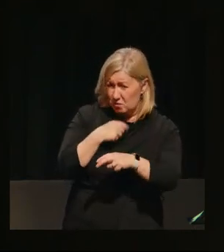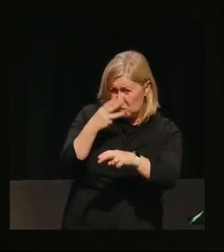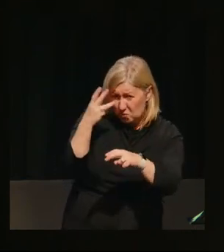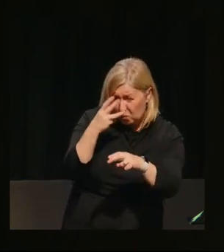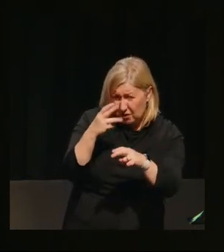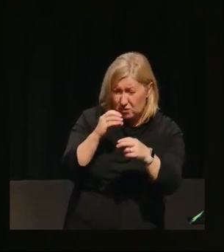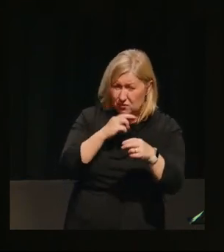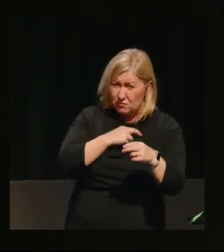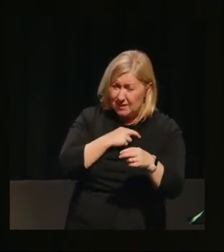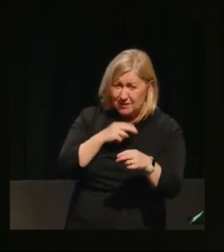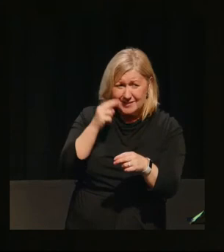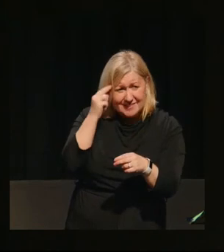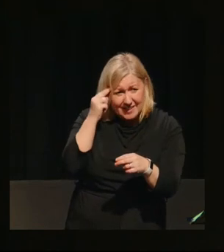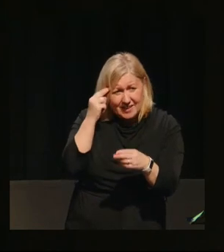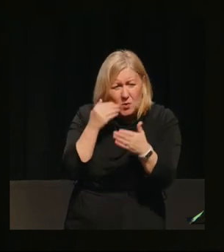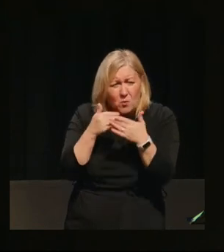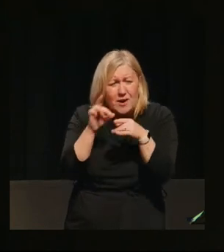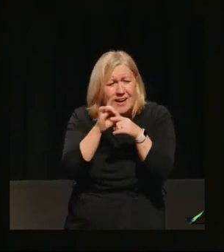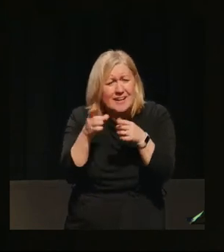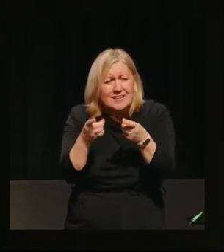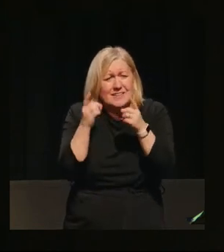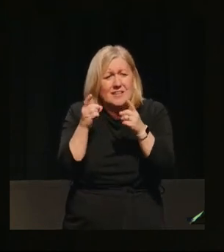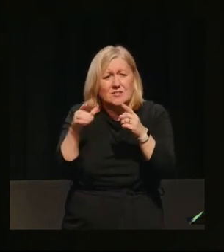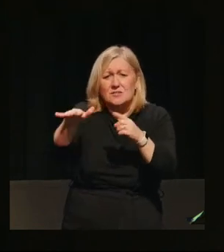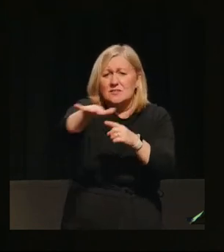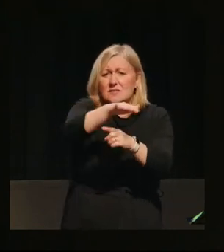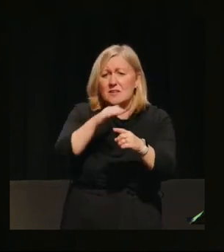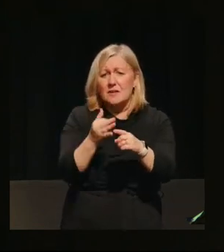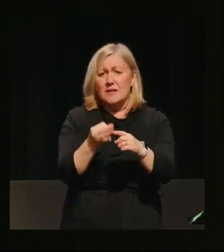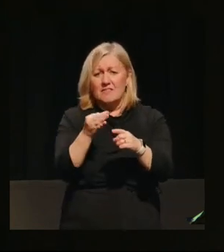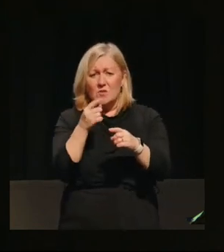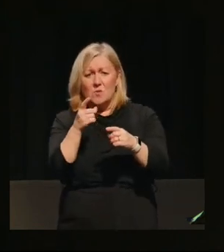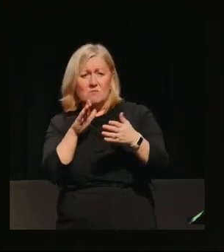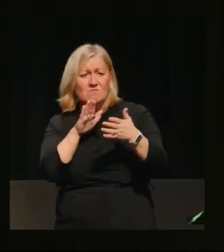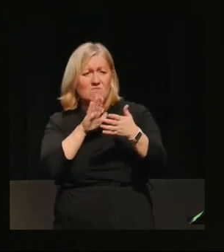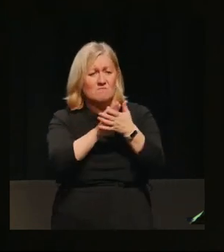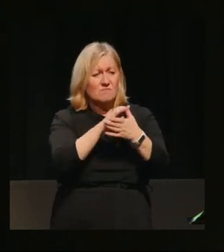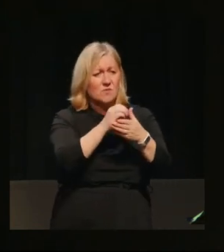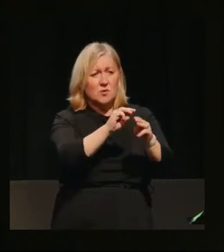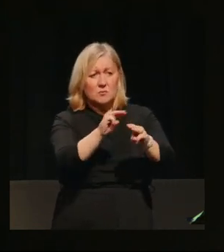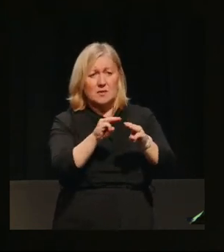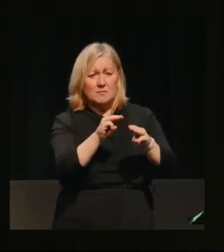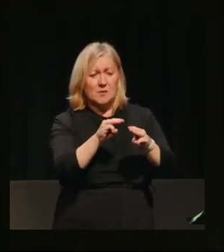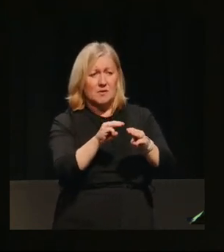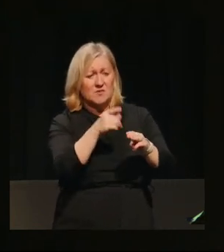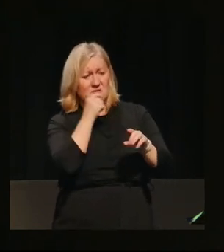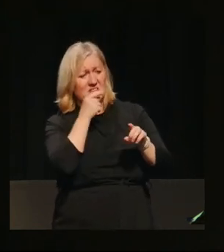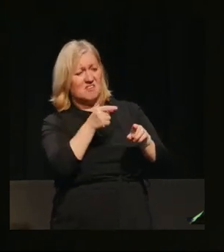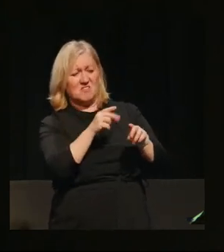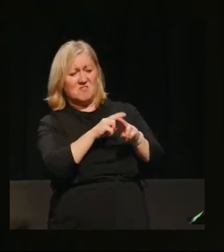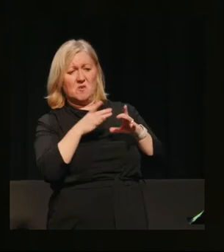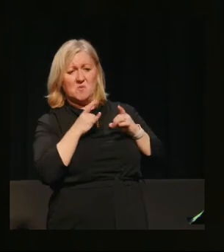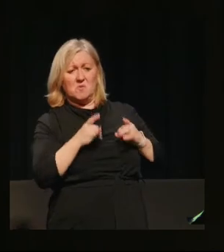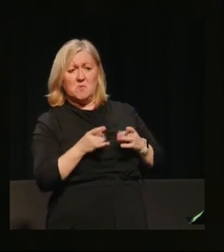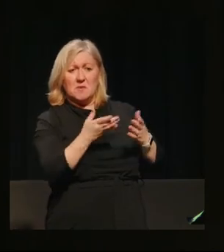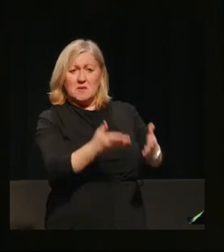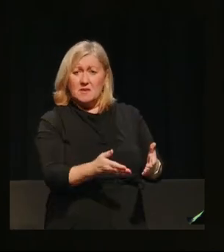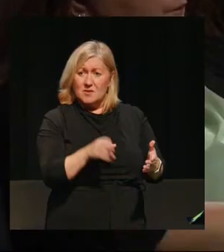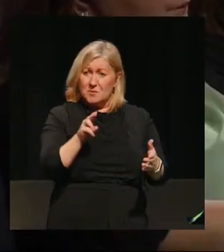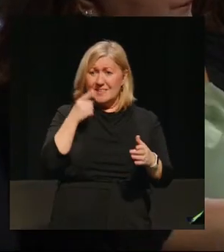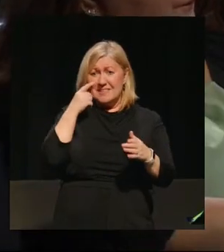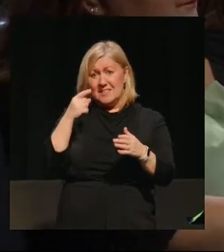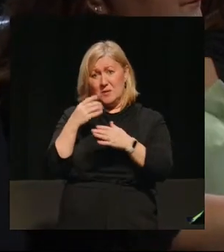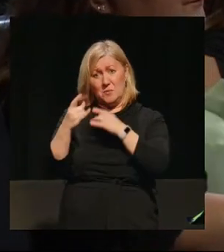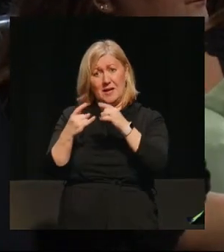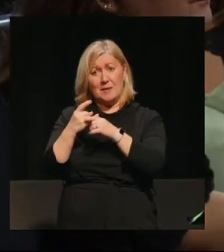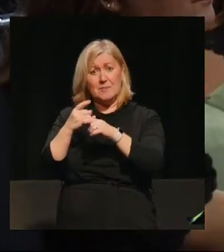truly understand the extent of the dangers of dehumanizing individuals. Russia's evil and brutal war against